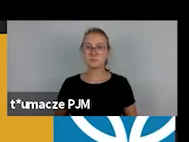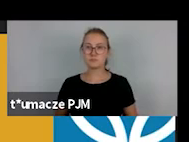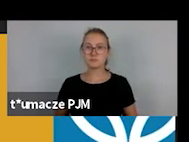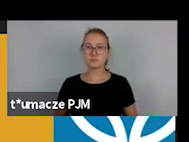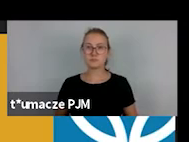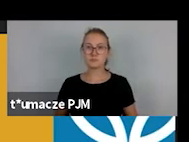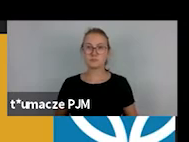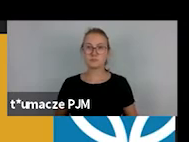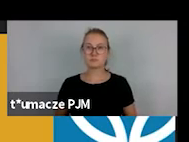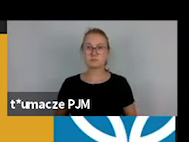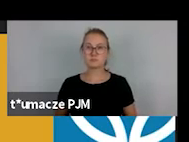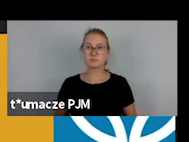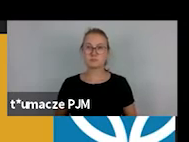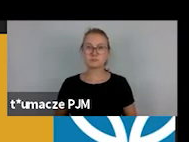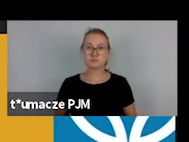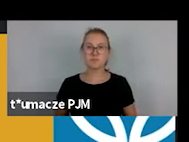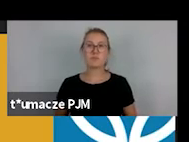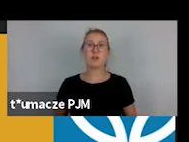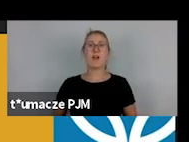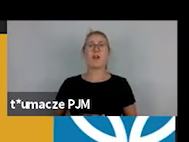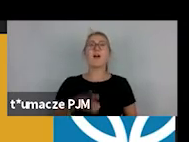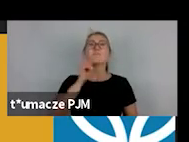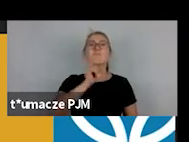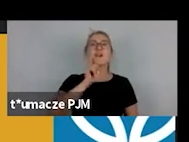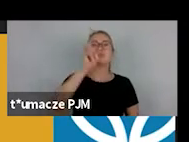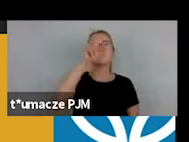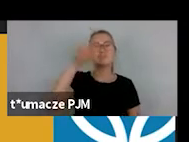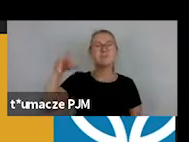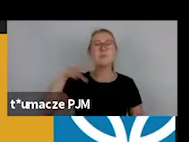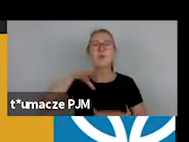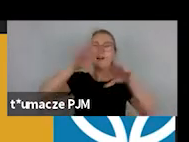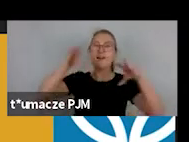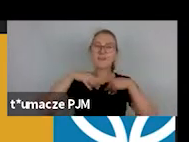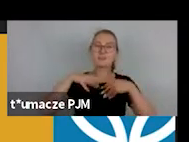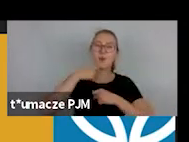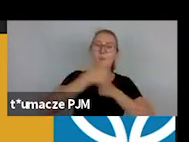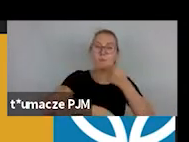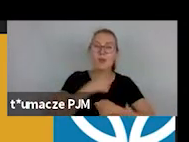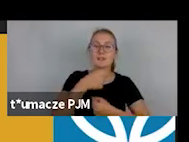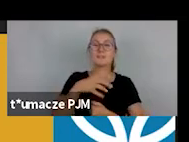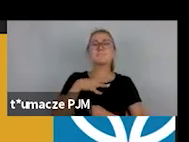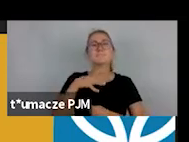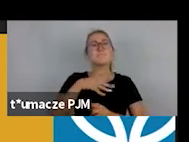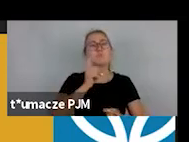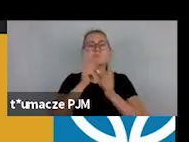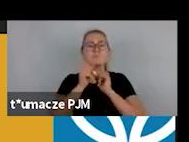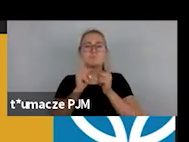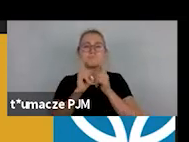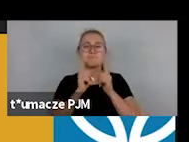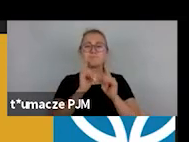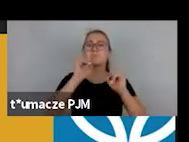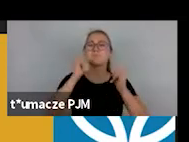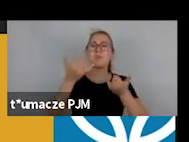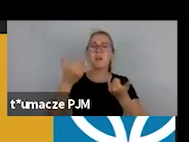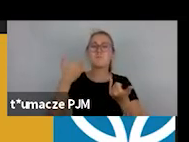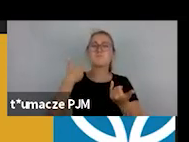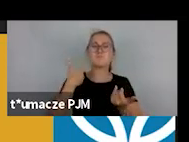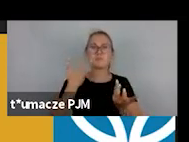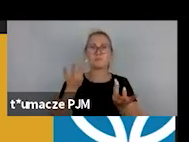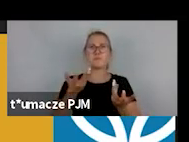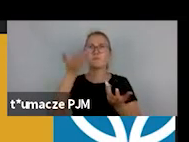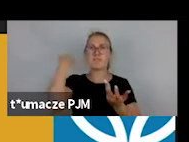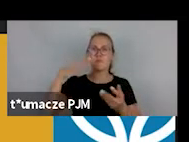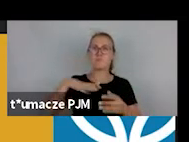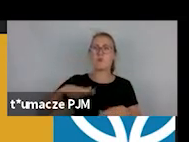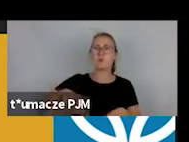remember about that? And the men would say, I was terrified. I would hear my father coming home and I would be terrified. What does it feel like to